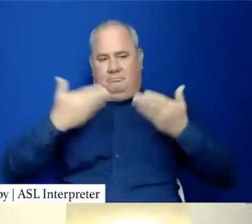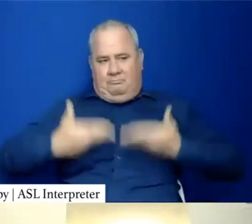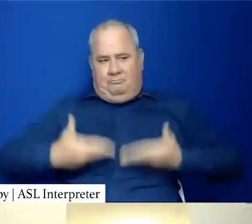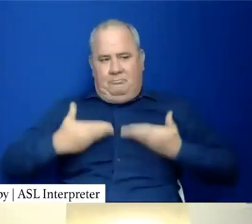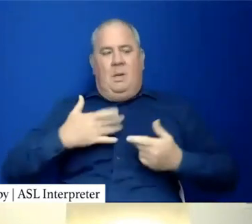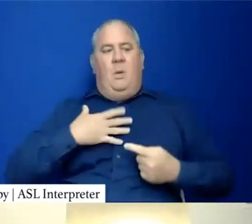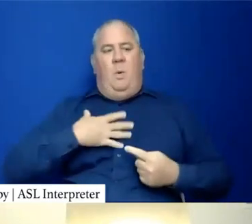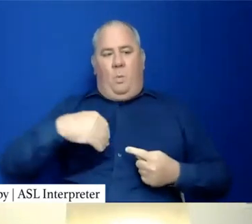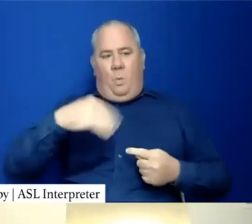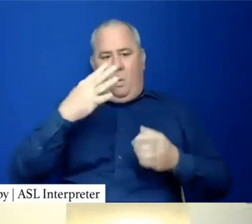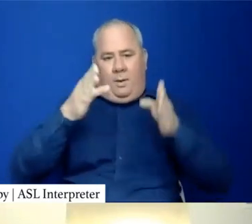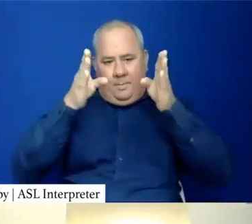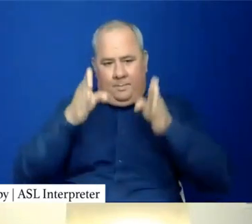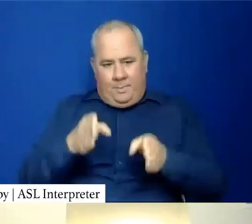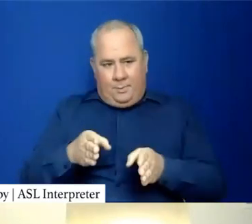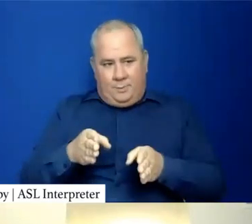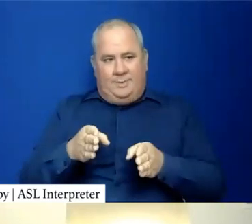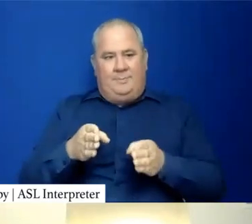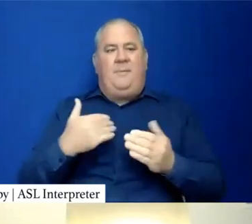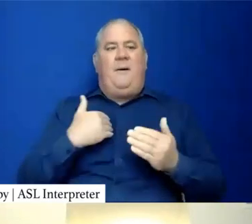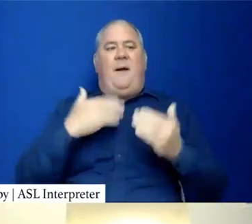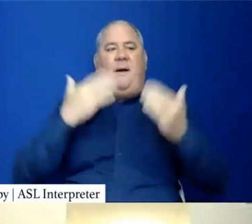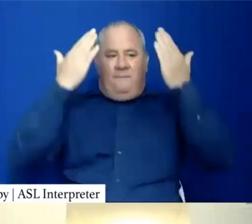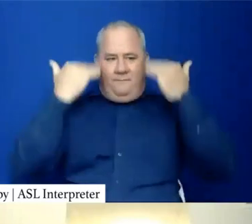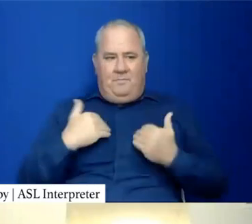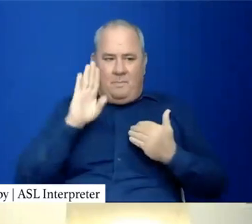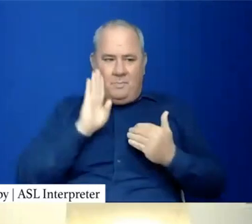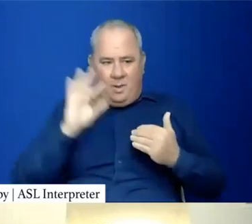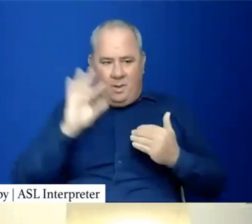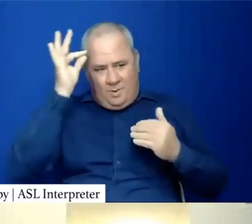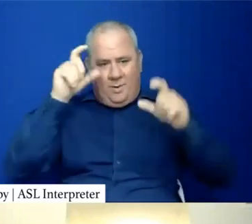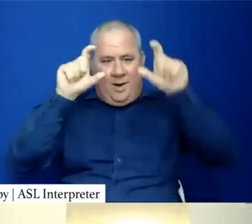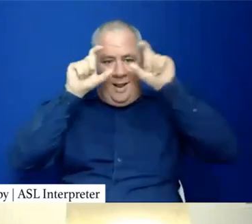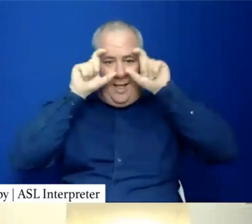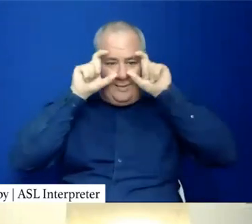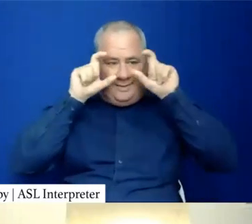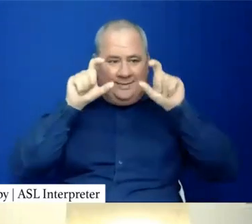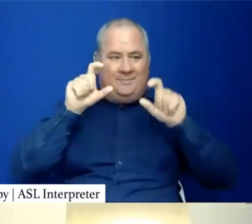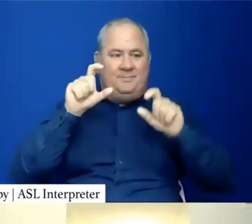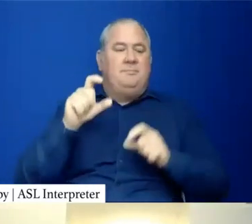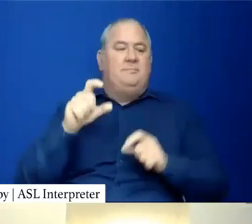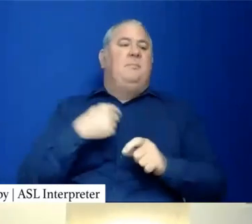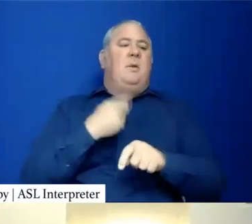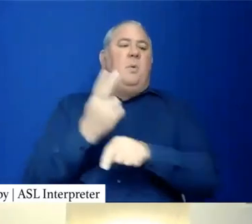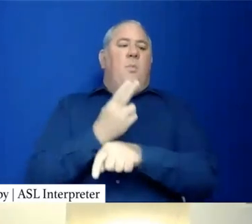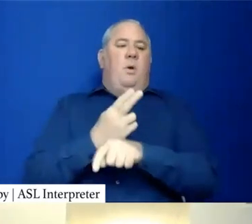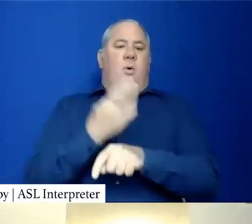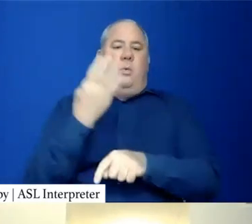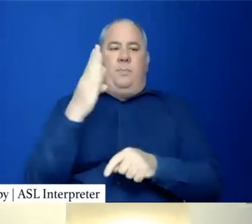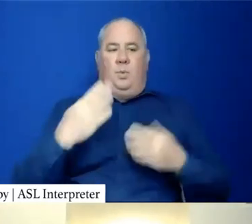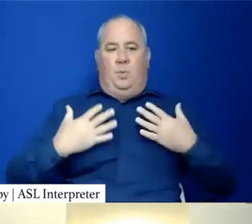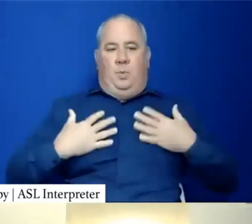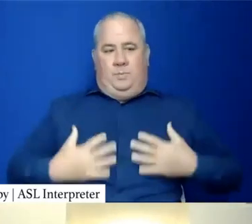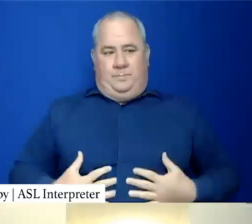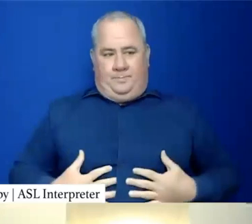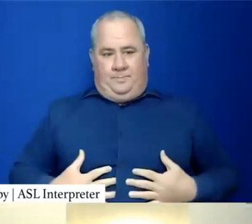medium brown hair, glasses, and I'm wearing a blue sweater, and I'm in a